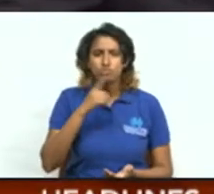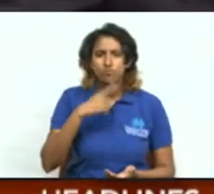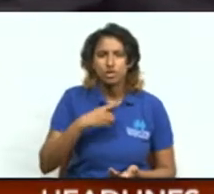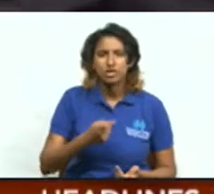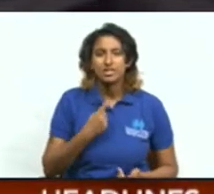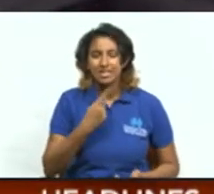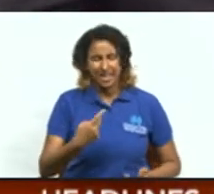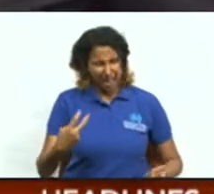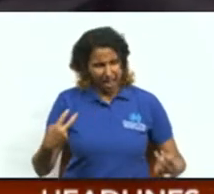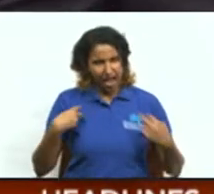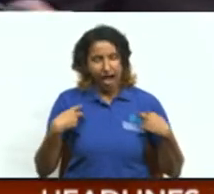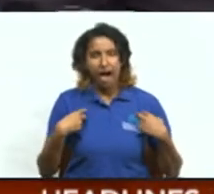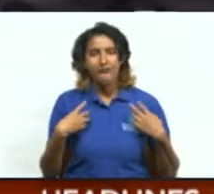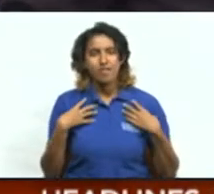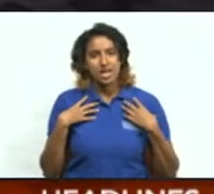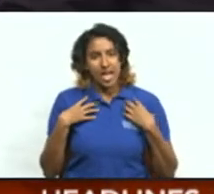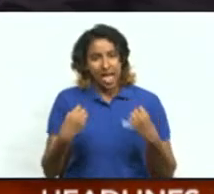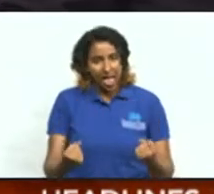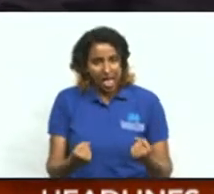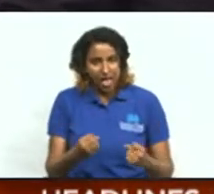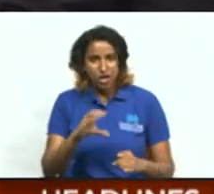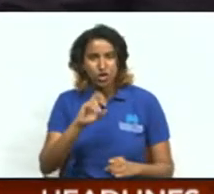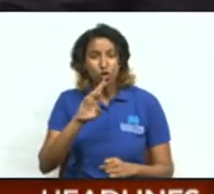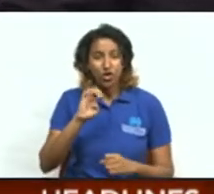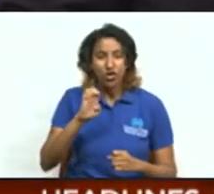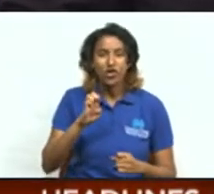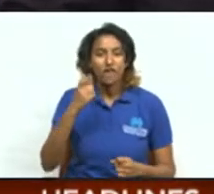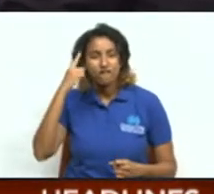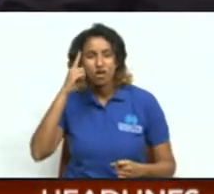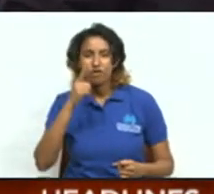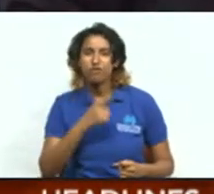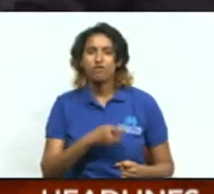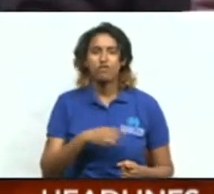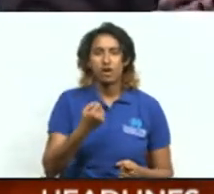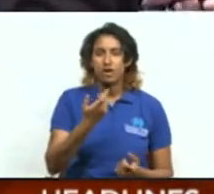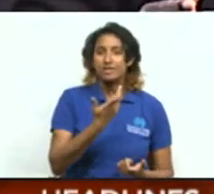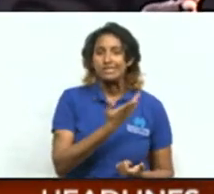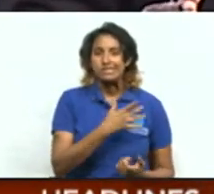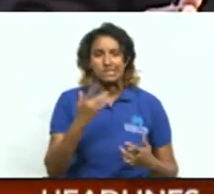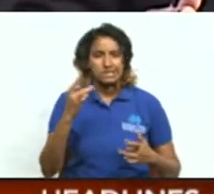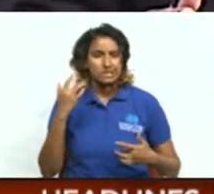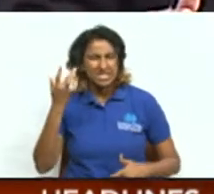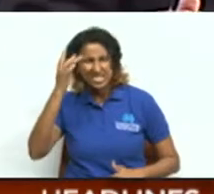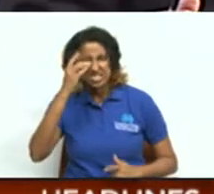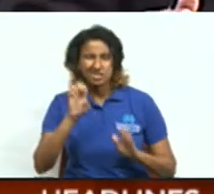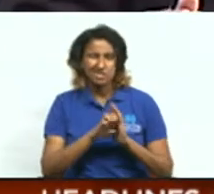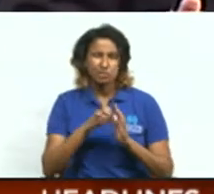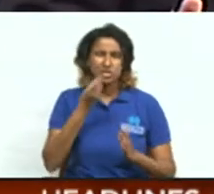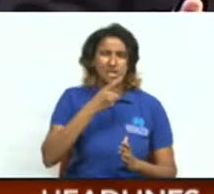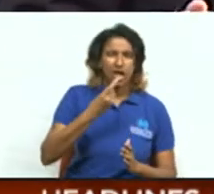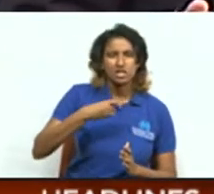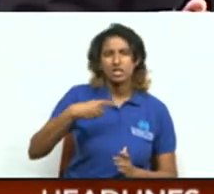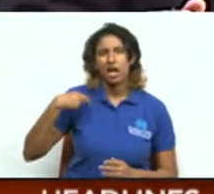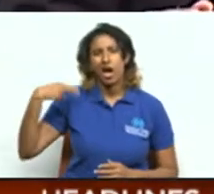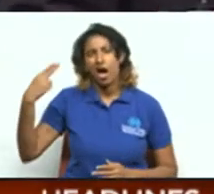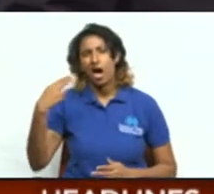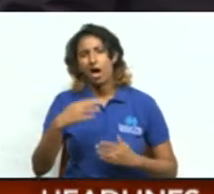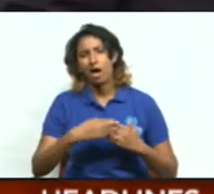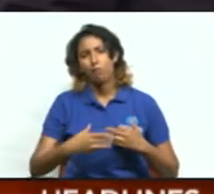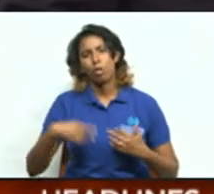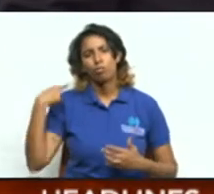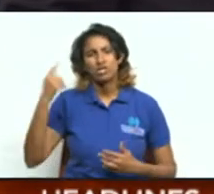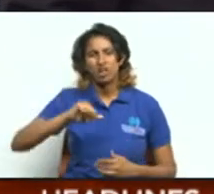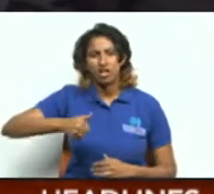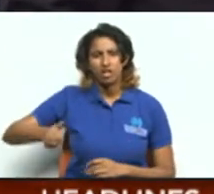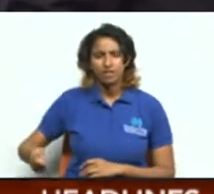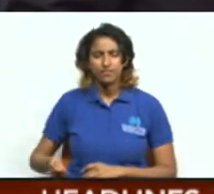for non-communicable diseases. During a joint select committee today, members of the Cancer Society, the Diabetes Association, and the Heart